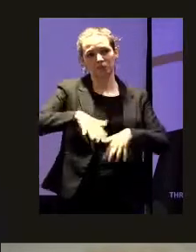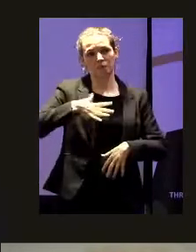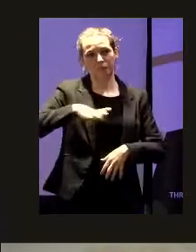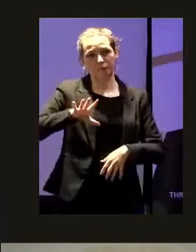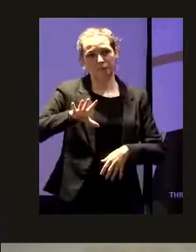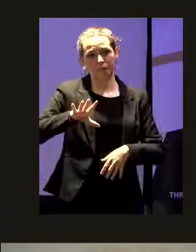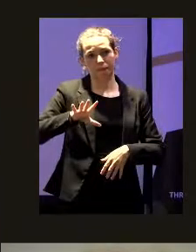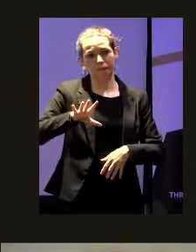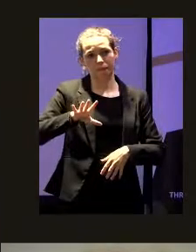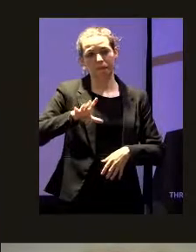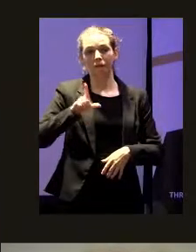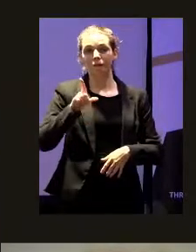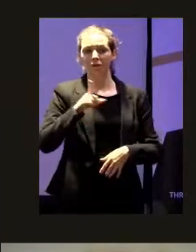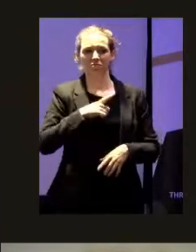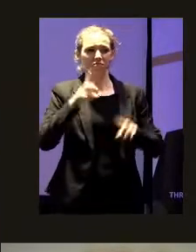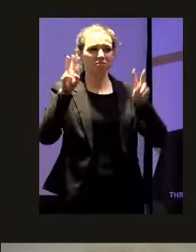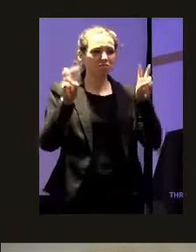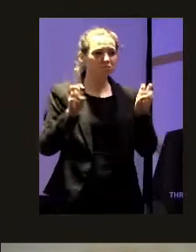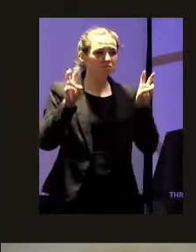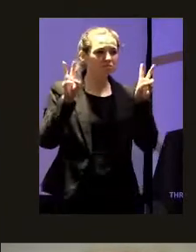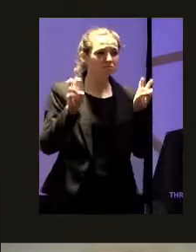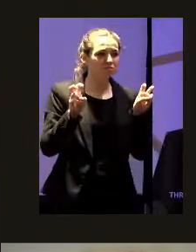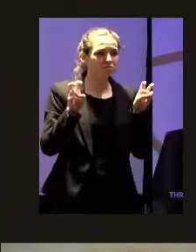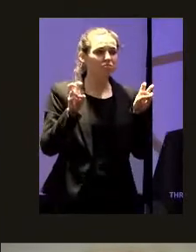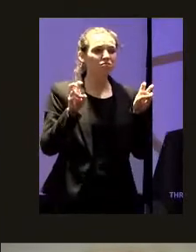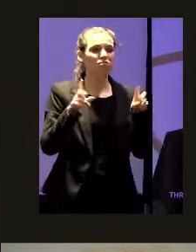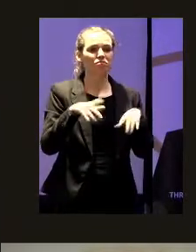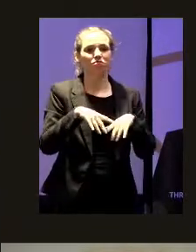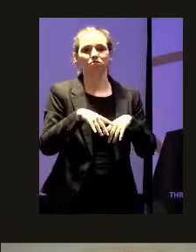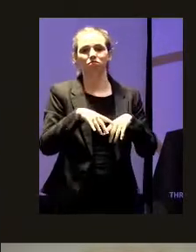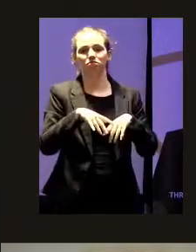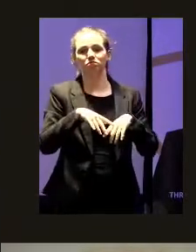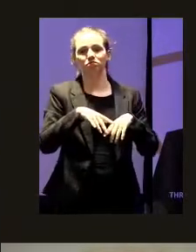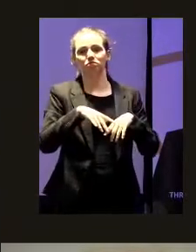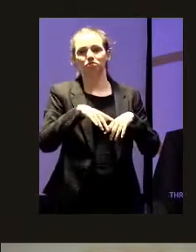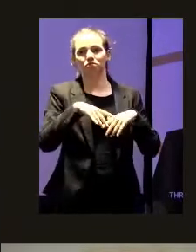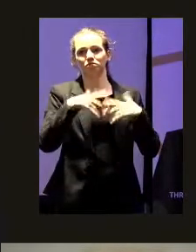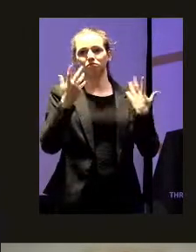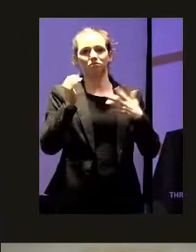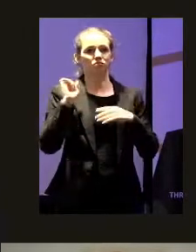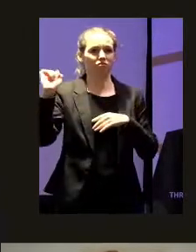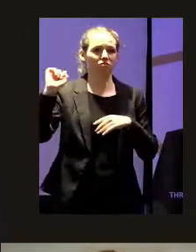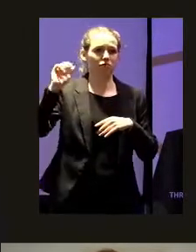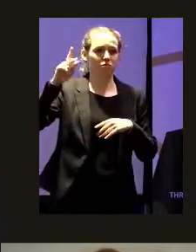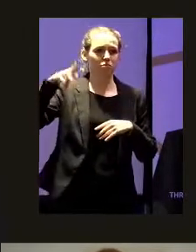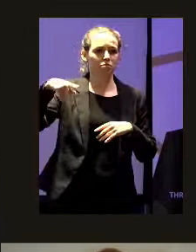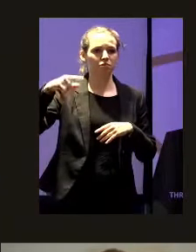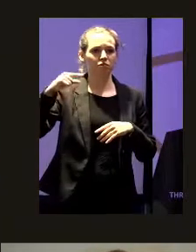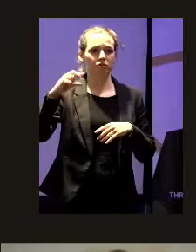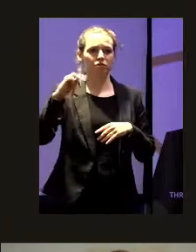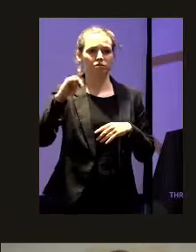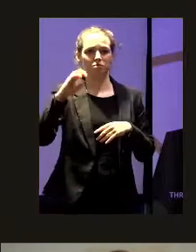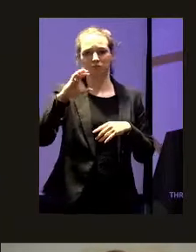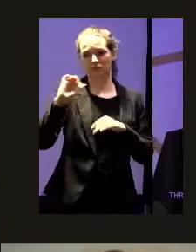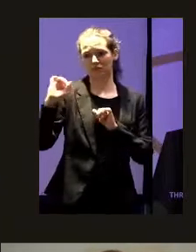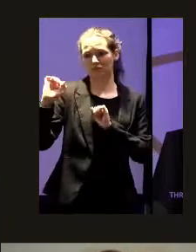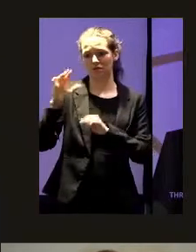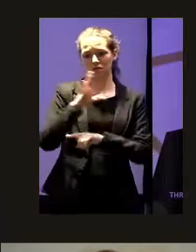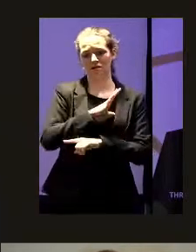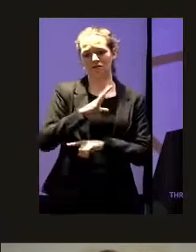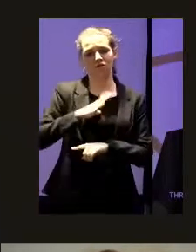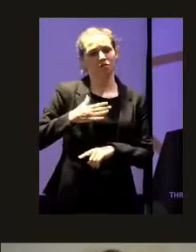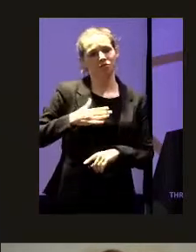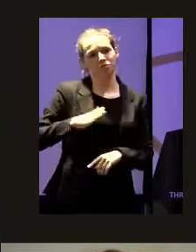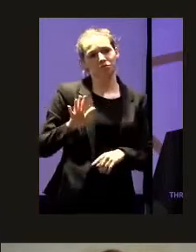have issues as it relates to the lapse of the PGNC and that of council.